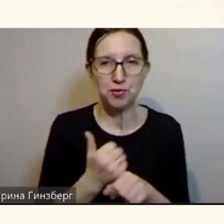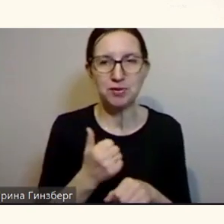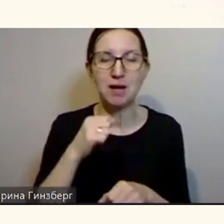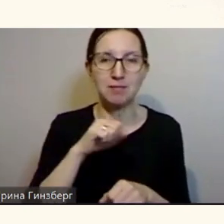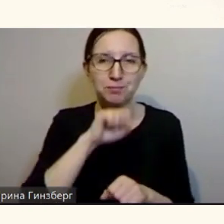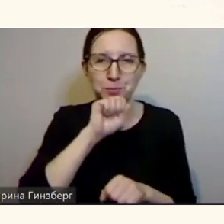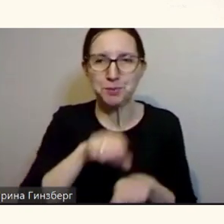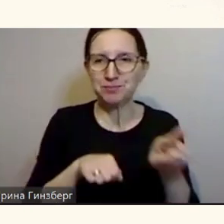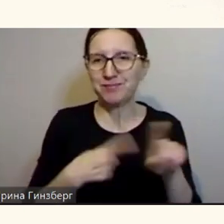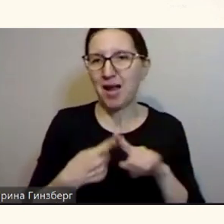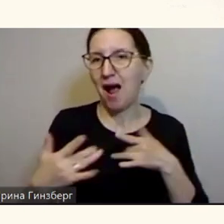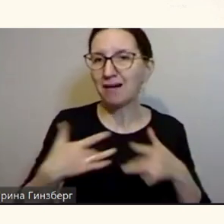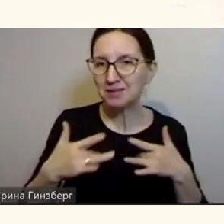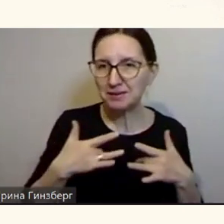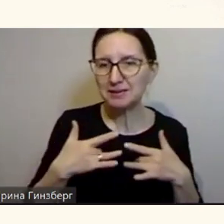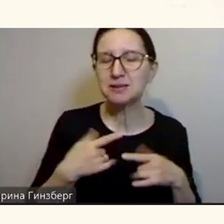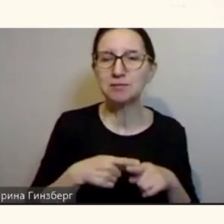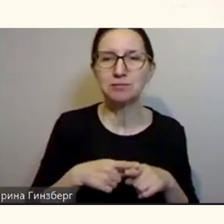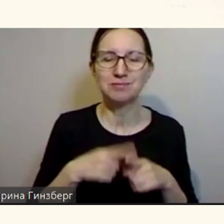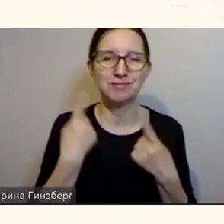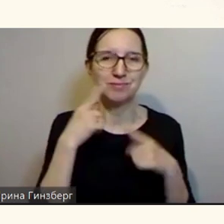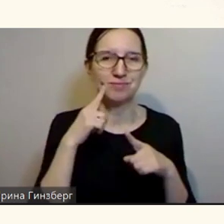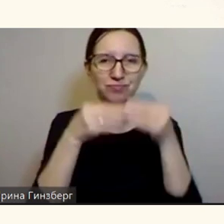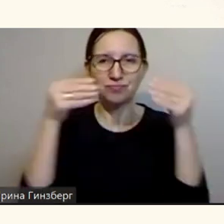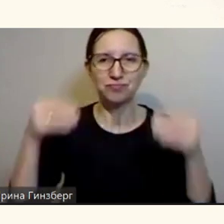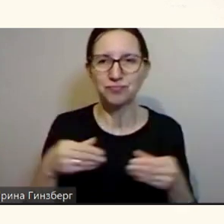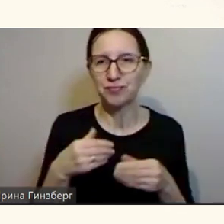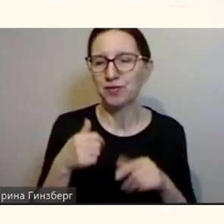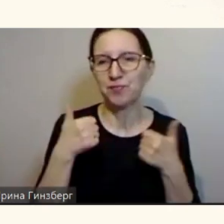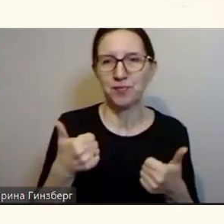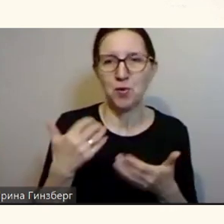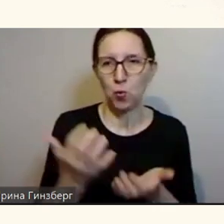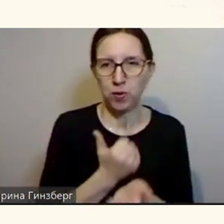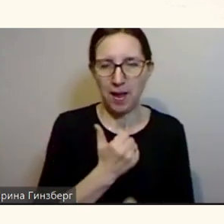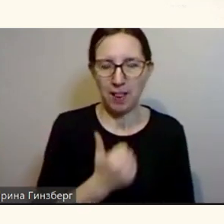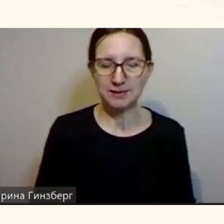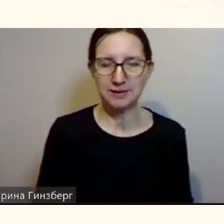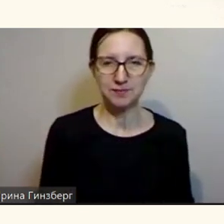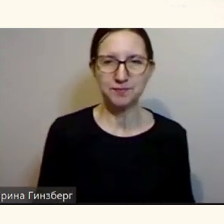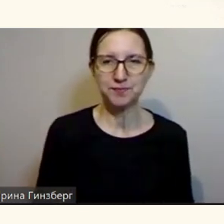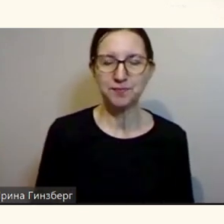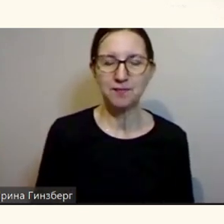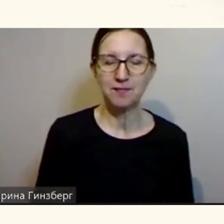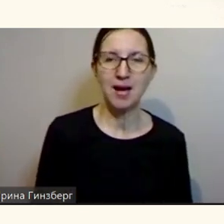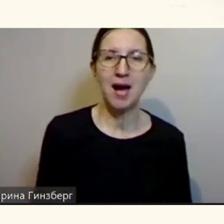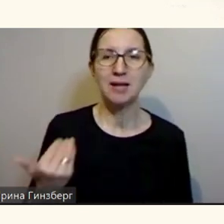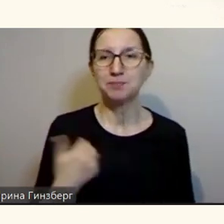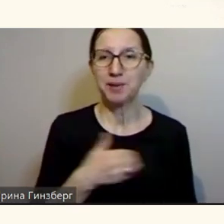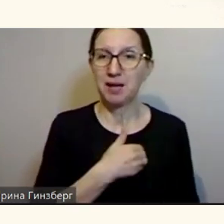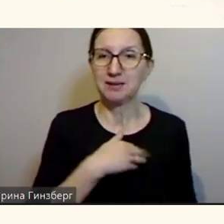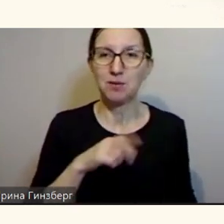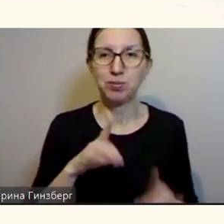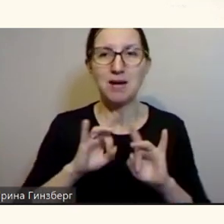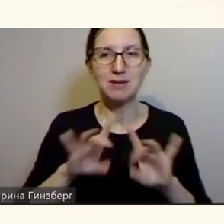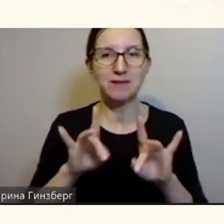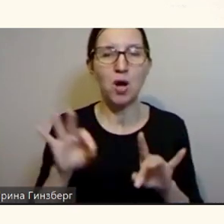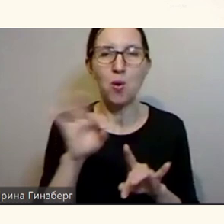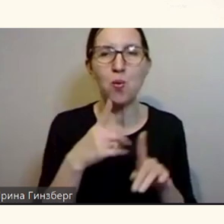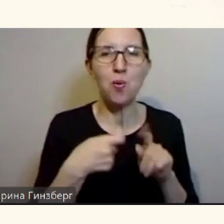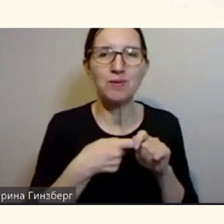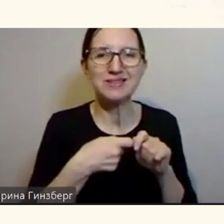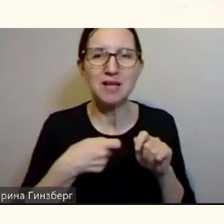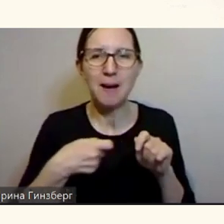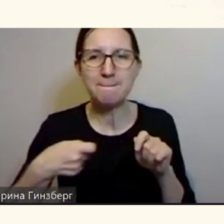And I want to talk a little bit about slow motion that Bill was doing this. It's a